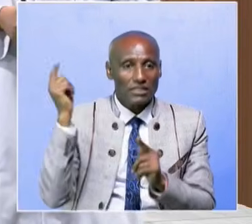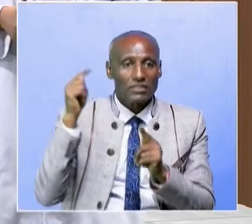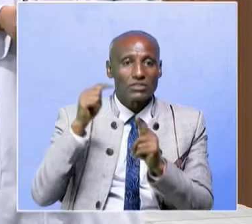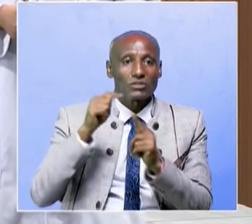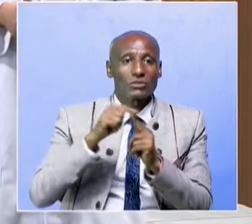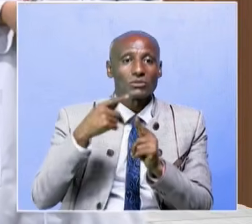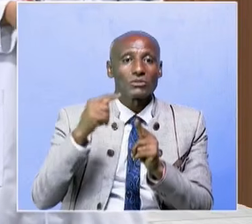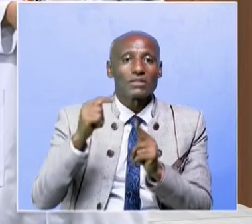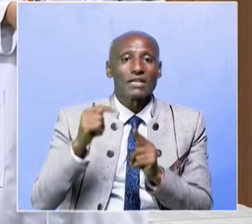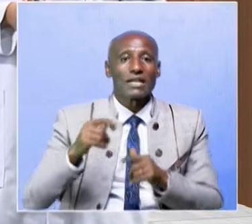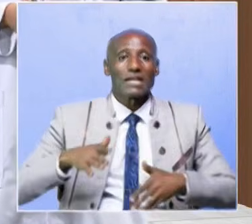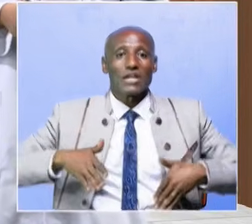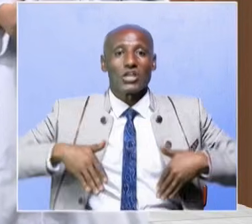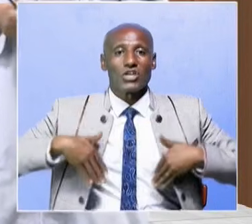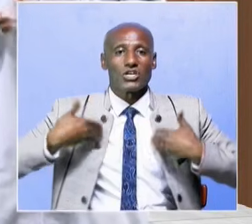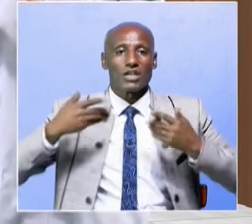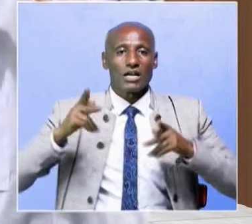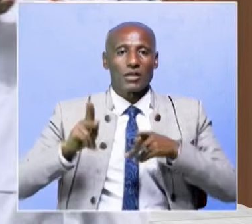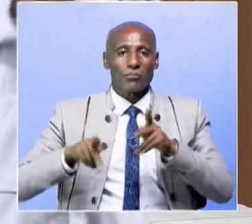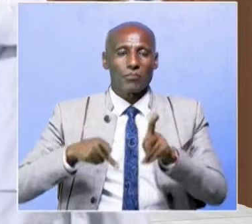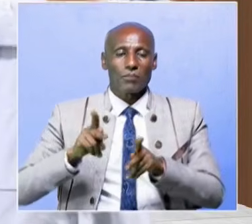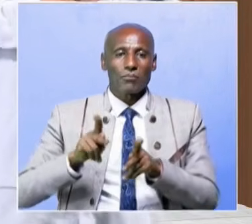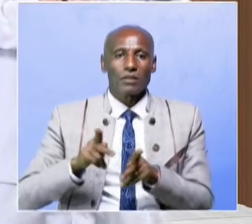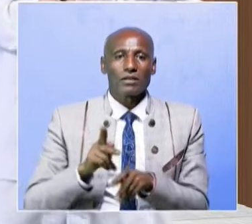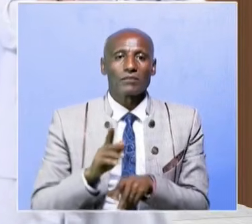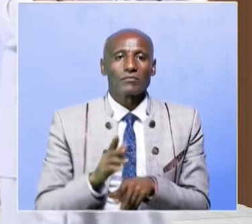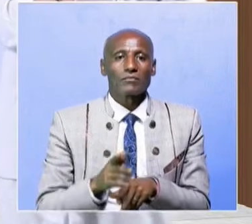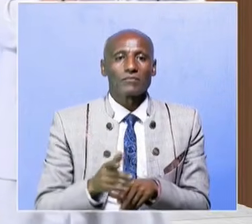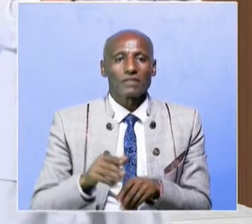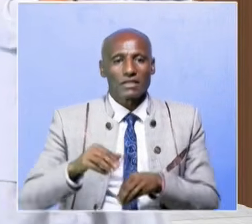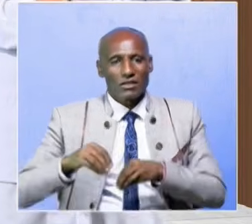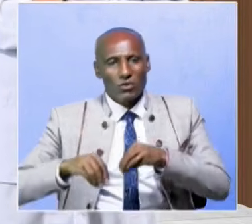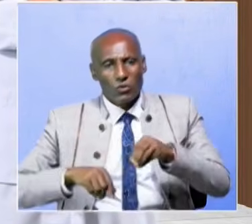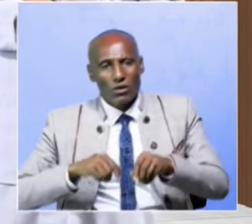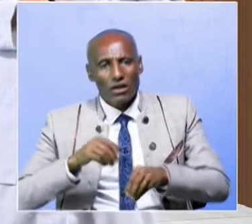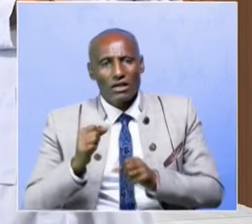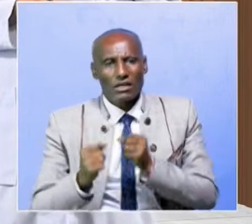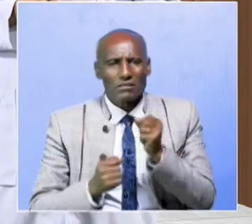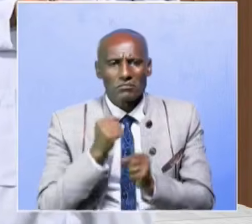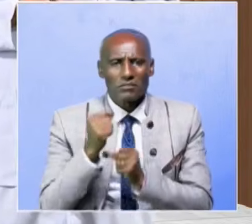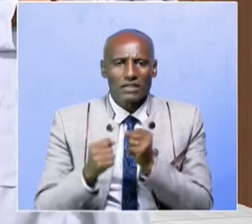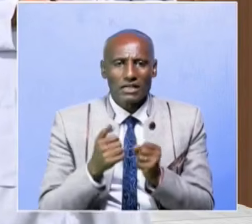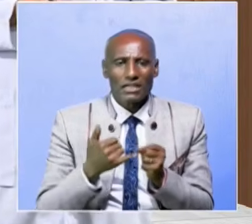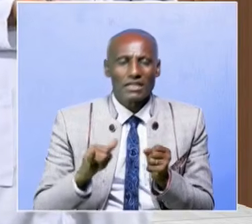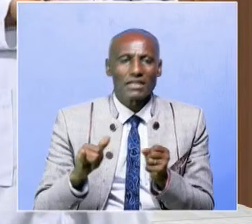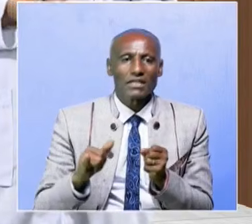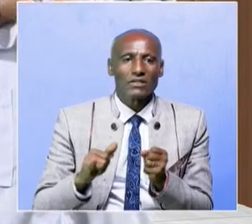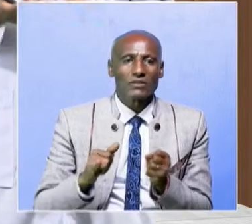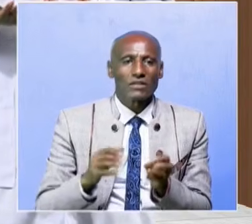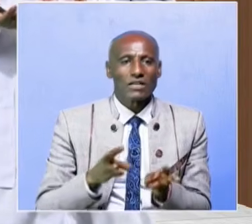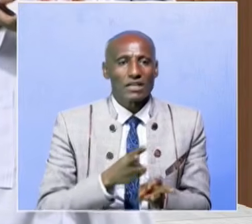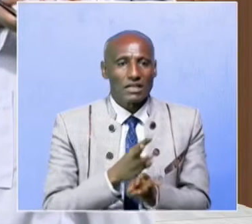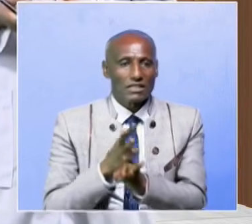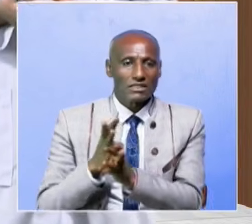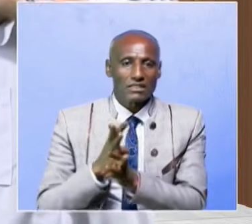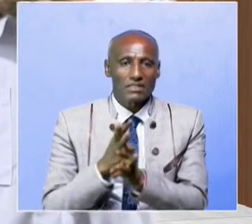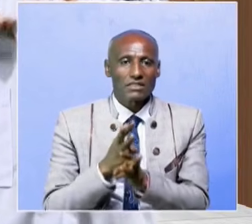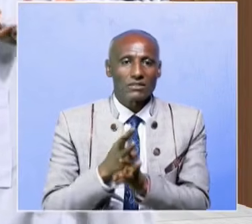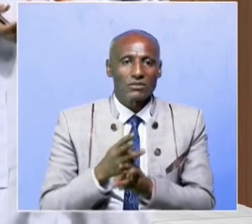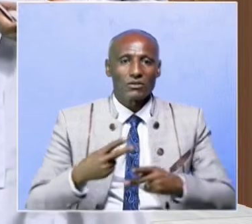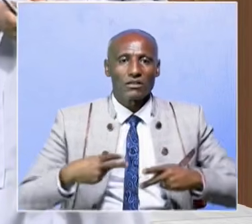young people that are running around, or that are being in the street, or that are